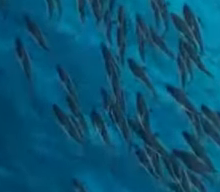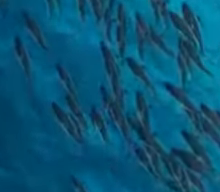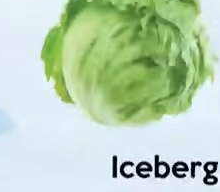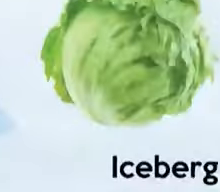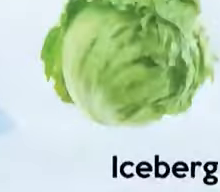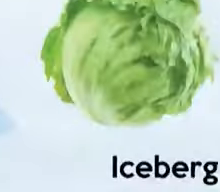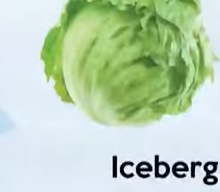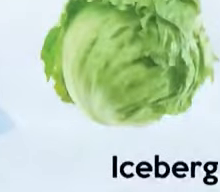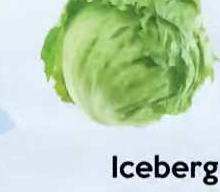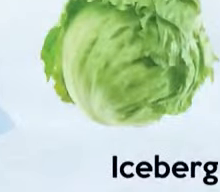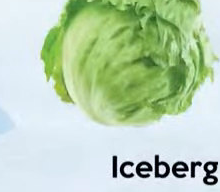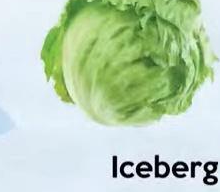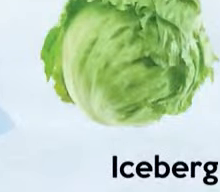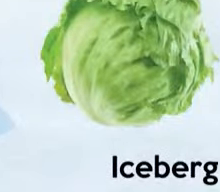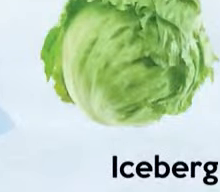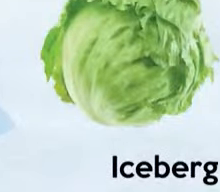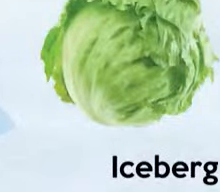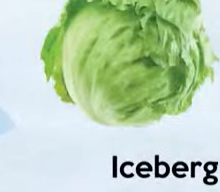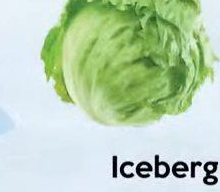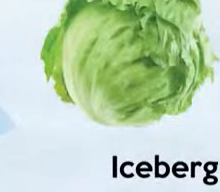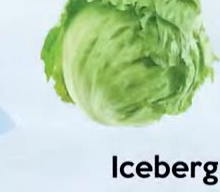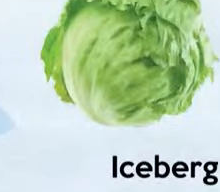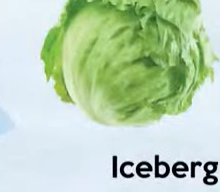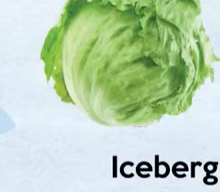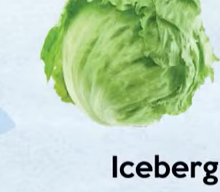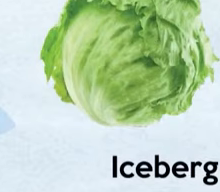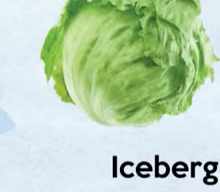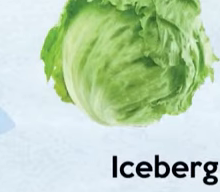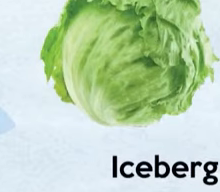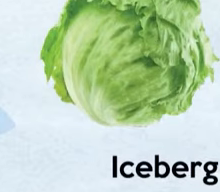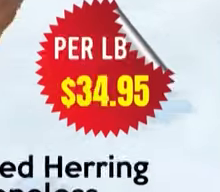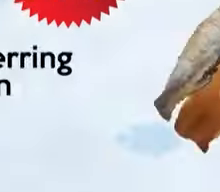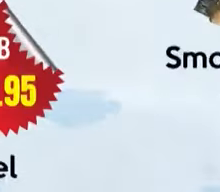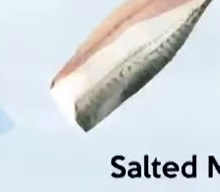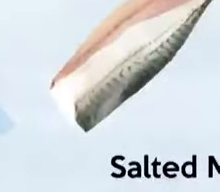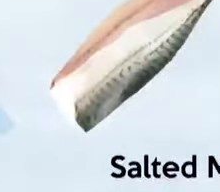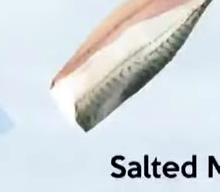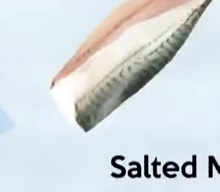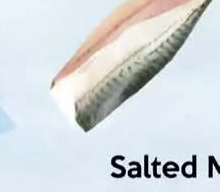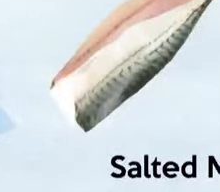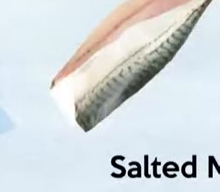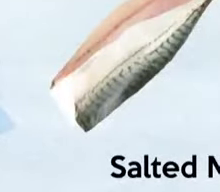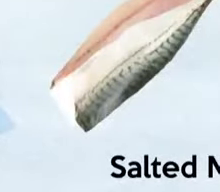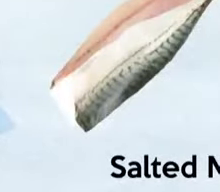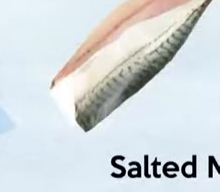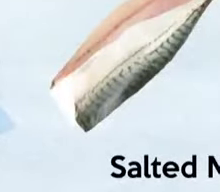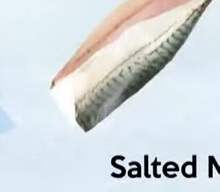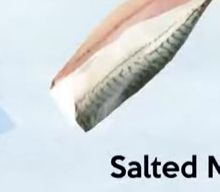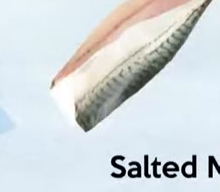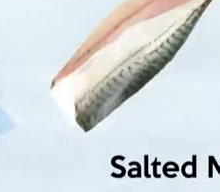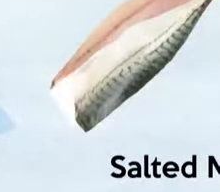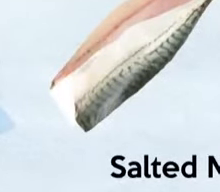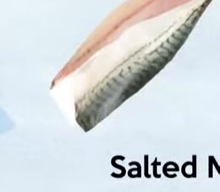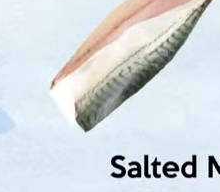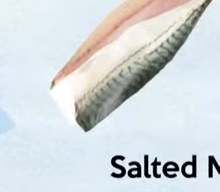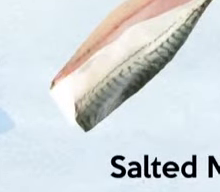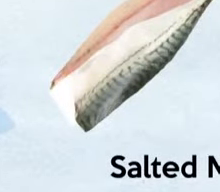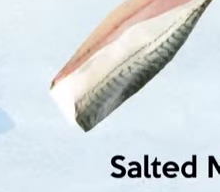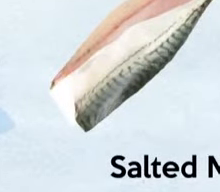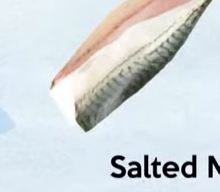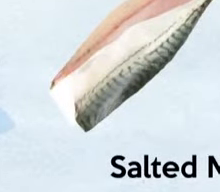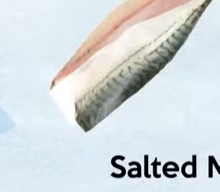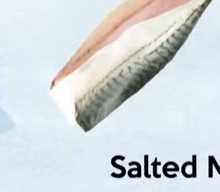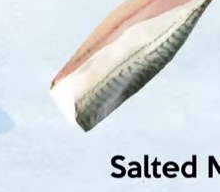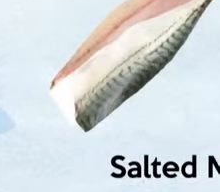season. Broccoli, $16.95 per pound. Iceberg lettuce, $12.95 each. Carrot, $28.95 per pound. Salted